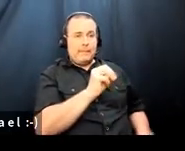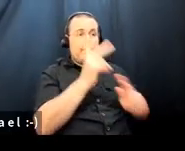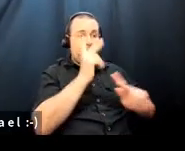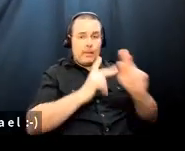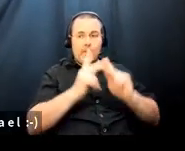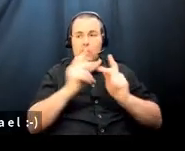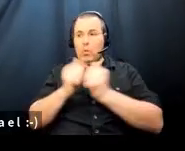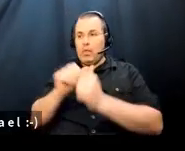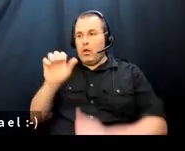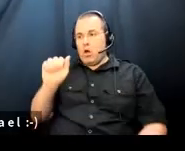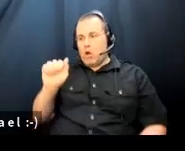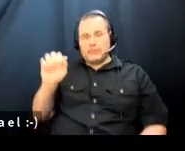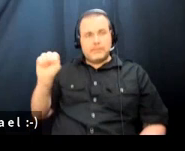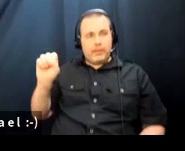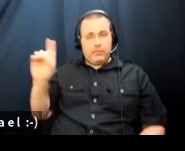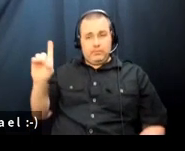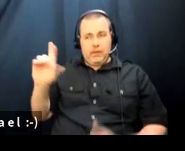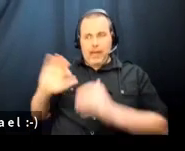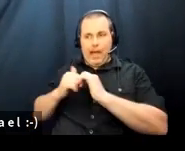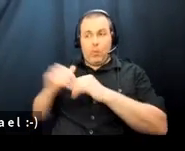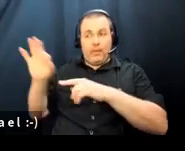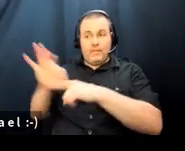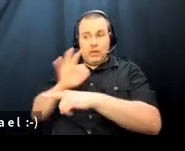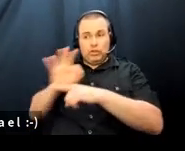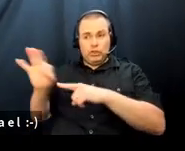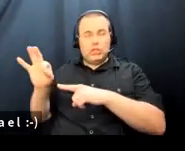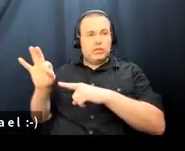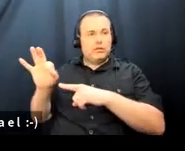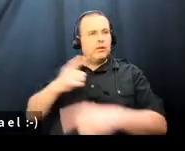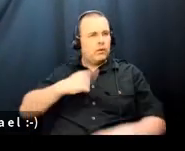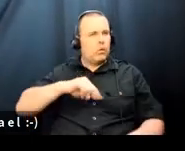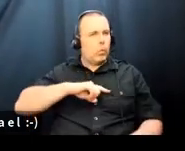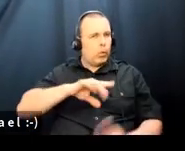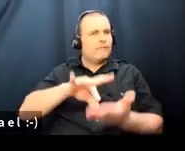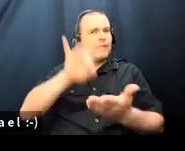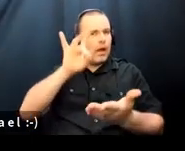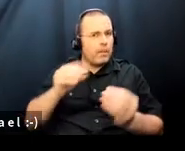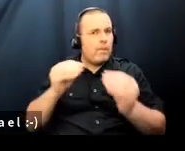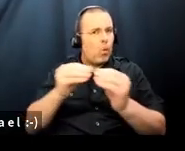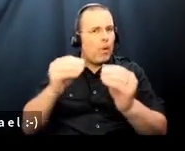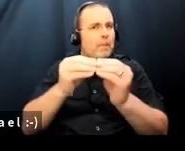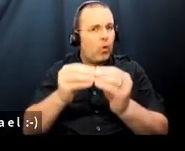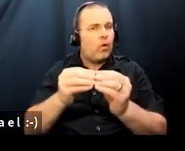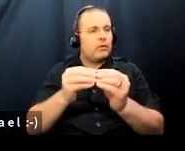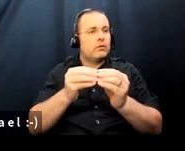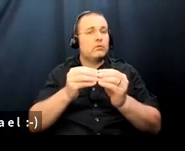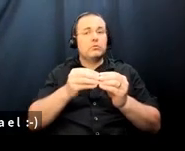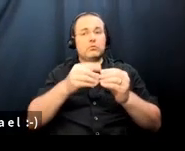spectrum disorders function, is we're finding more and more that they do better across the lifespan.